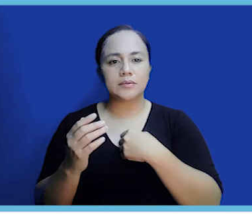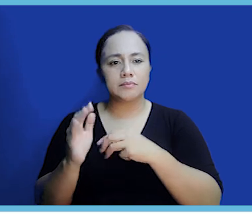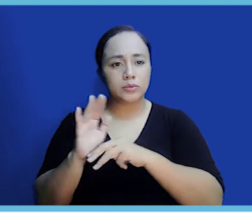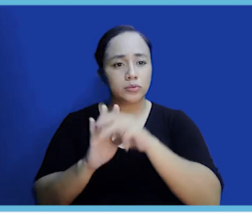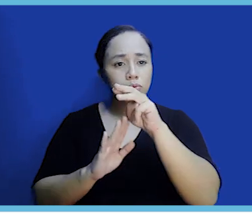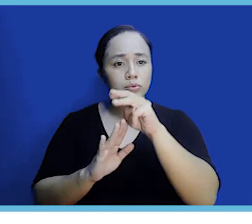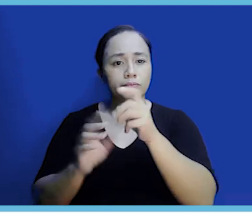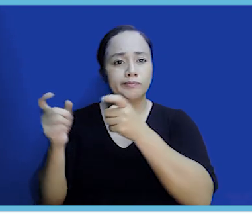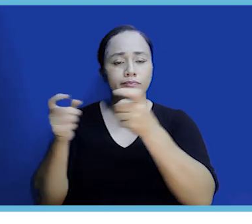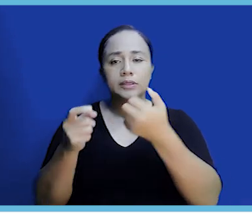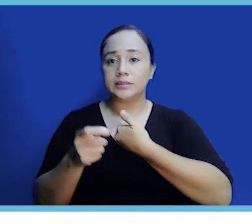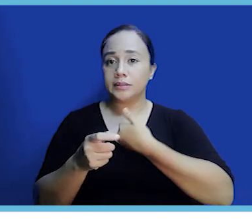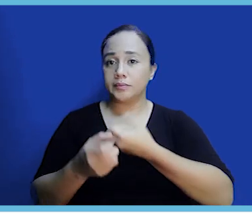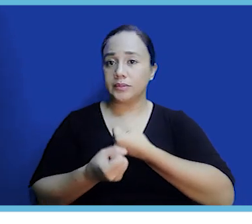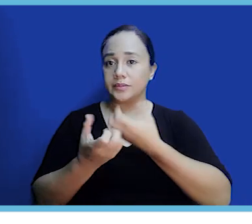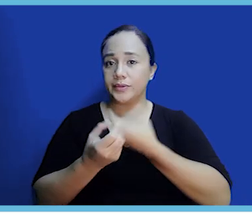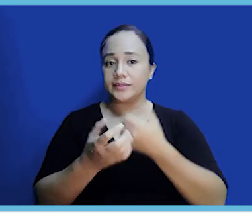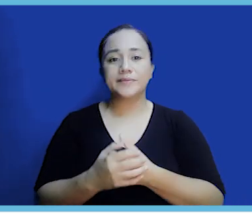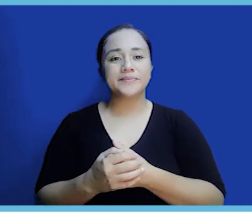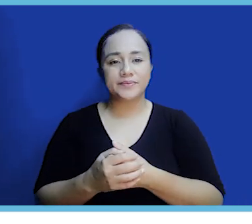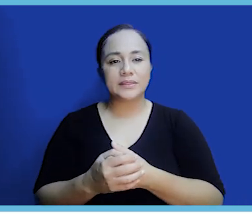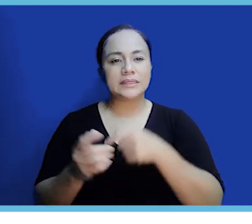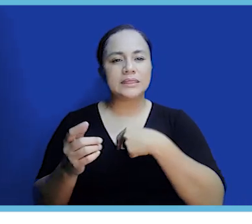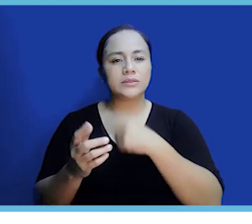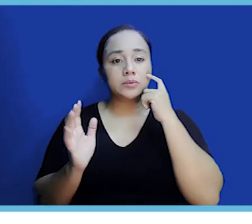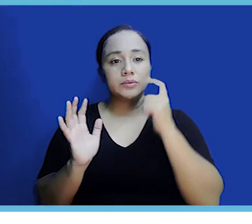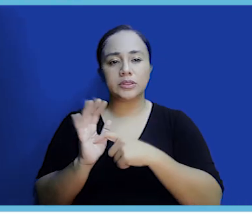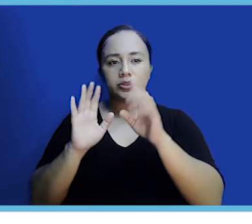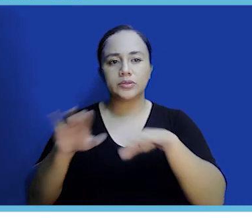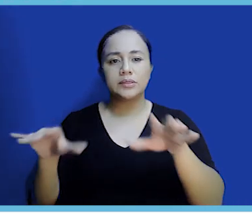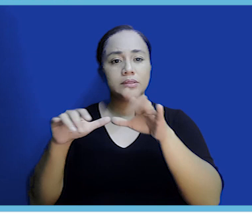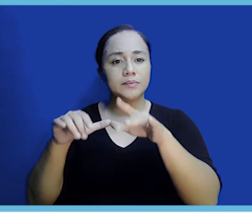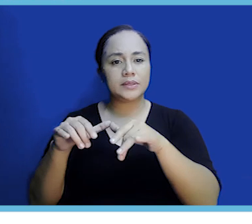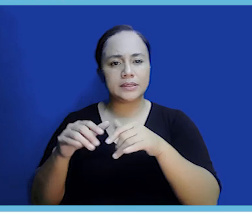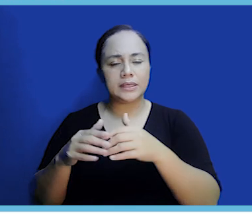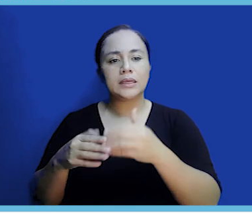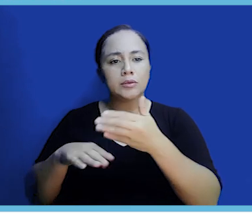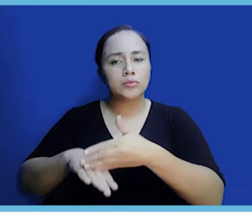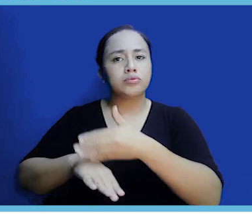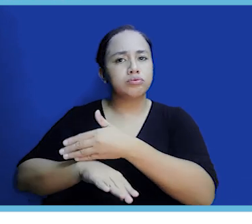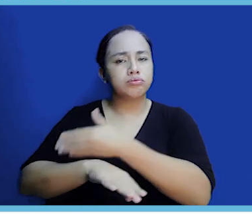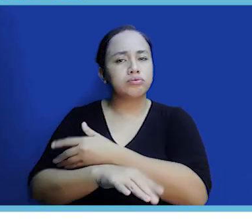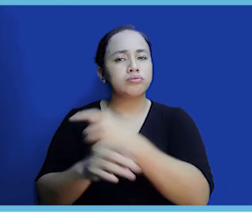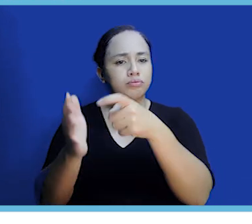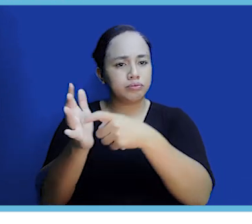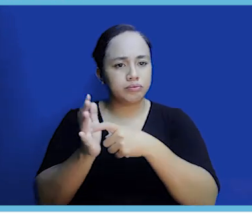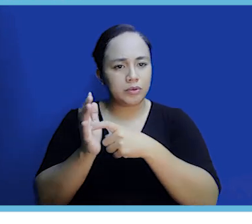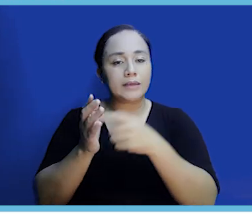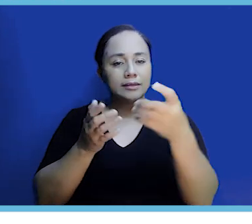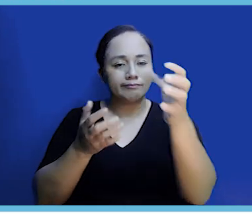child, maturation, autonomy, and self-expression. This is recognizing that children with